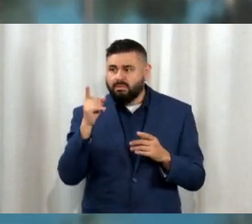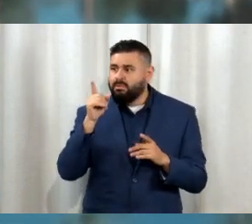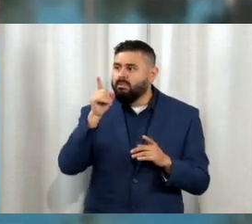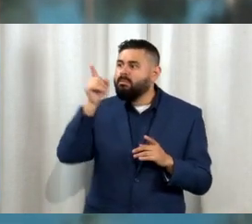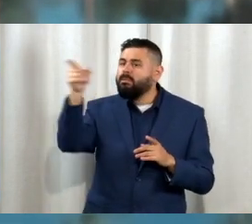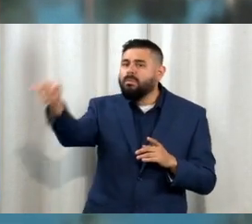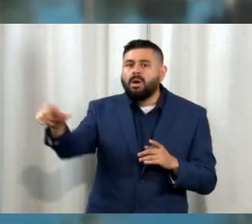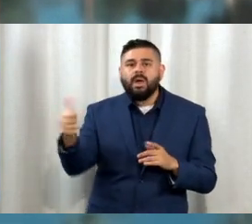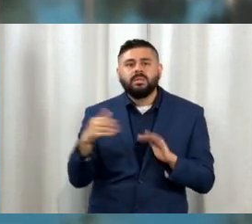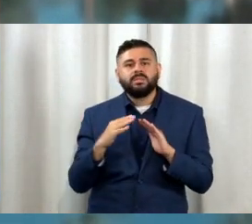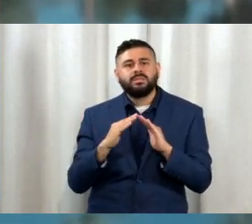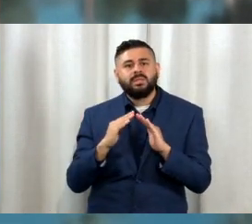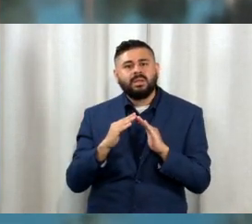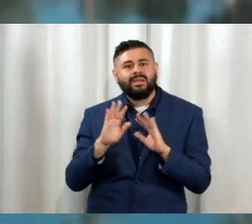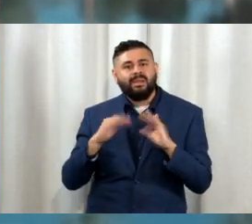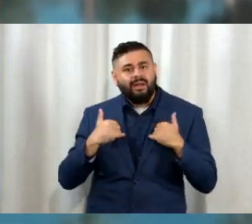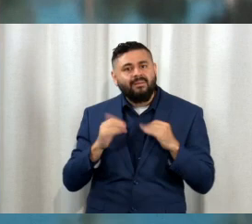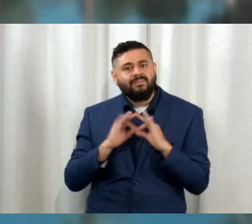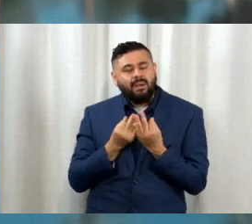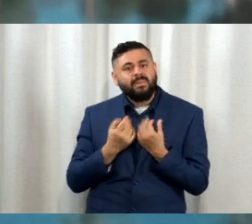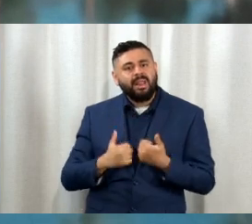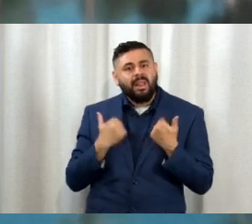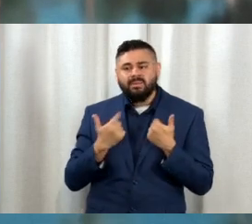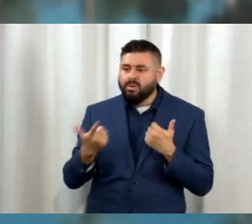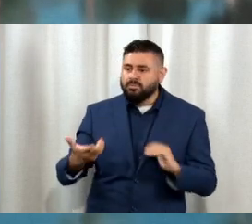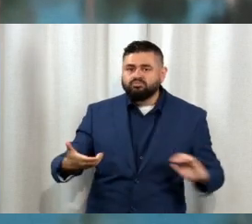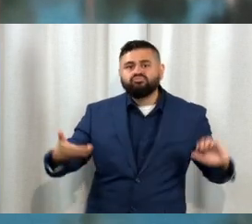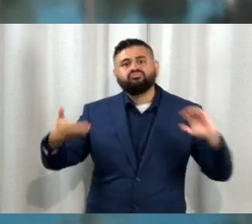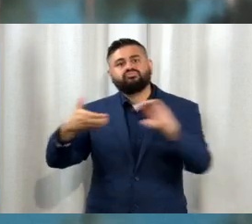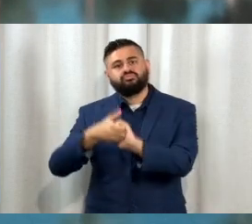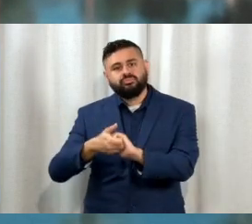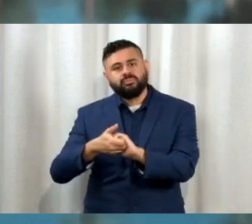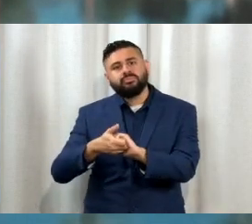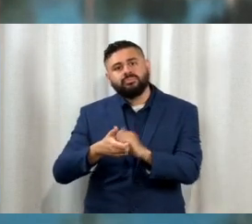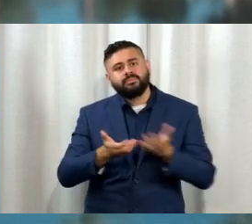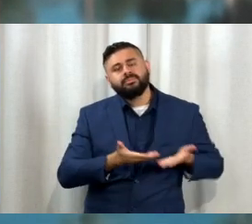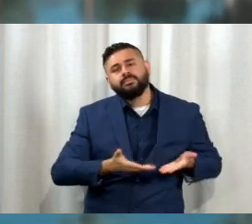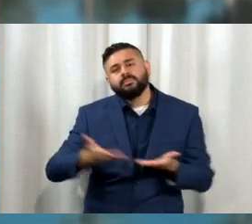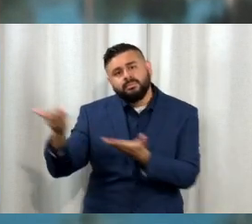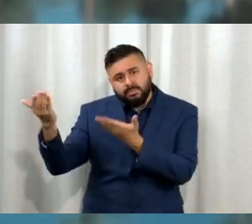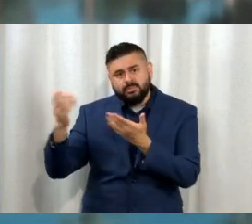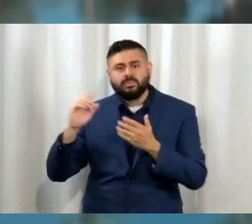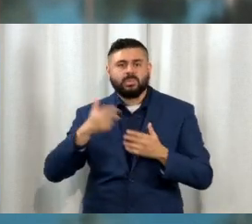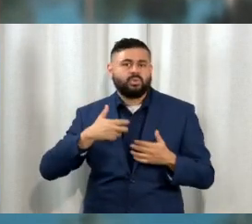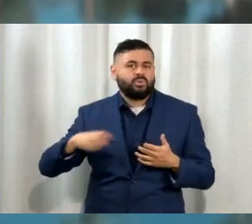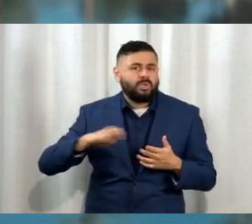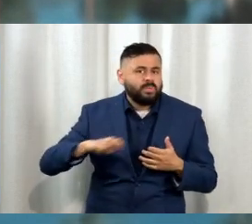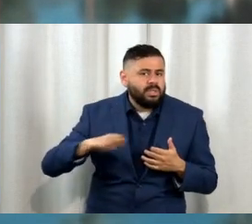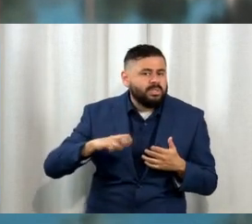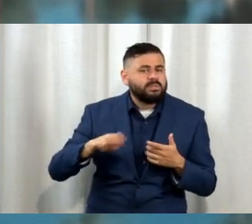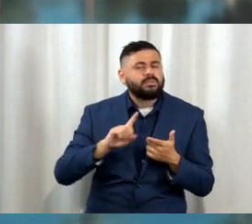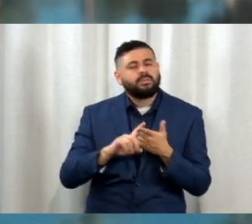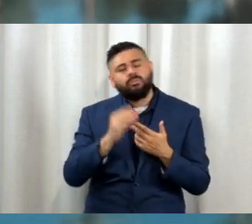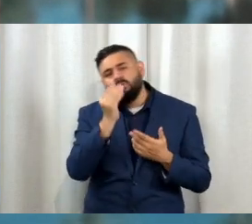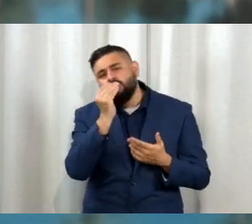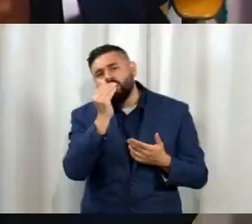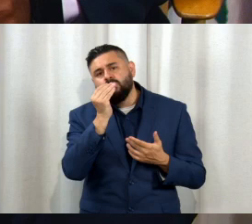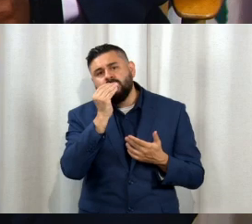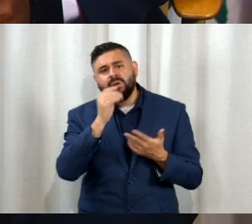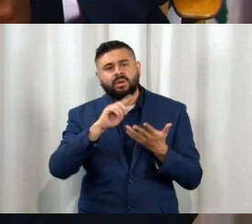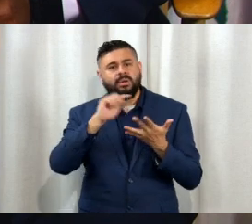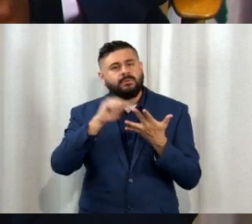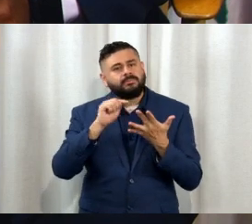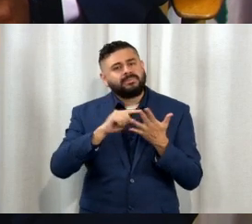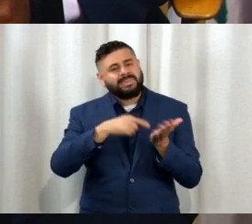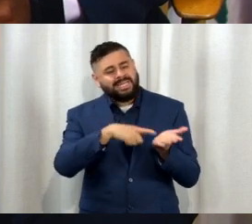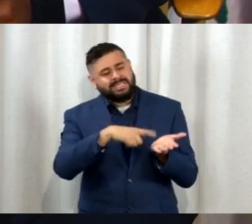support system somewhere else, we help make that reunion happen. And we provide transportation, we provide money for food, expenses for the journey, and